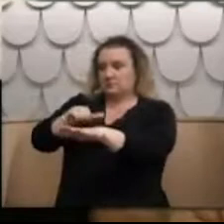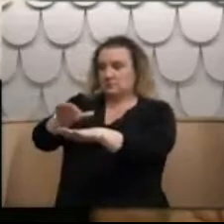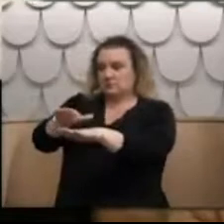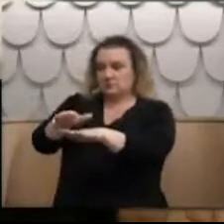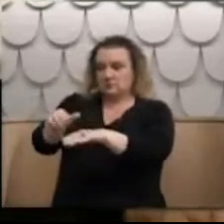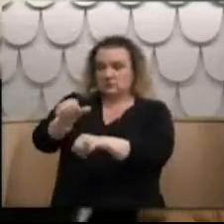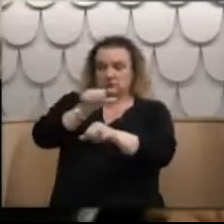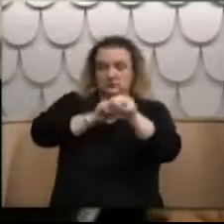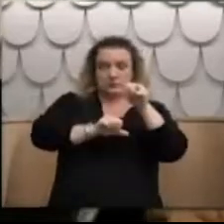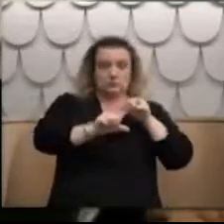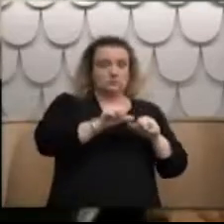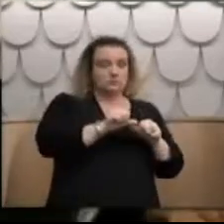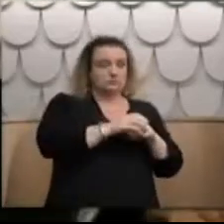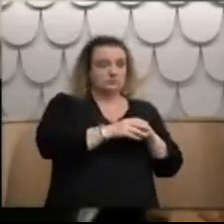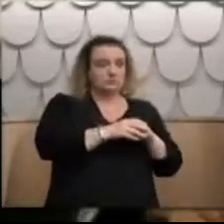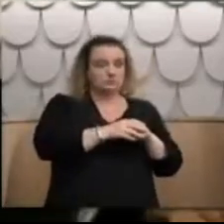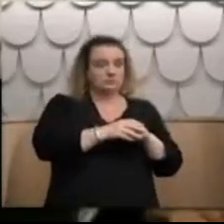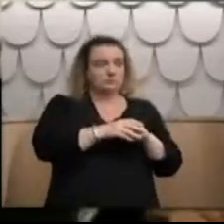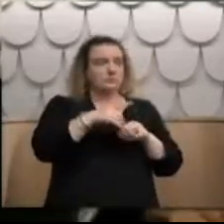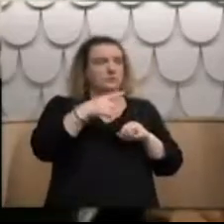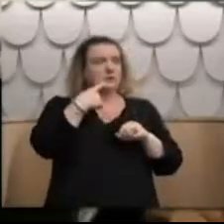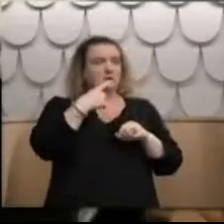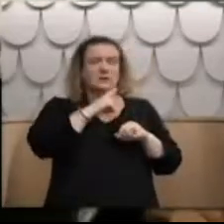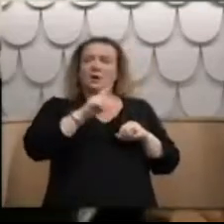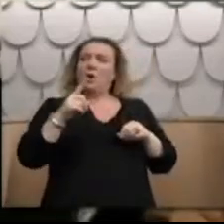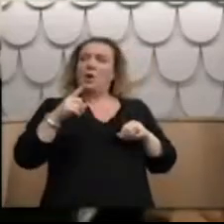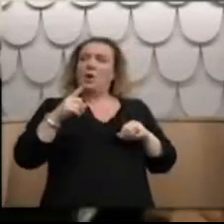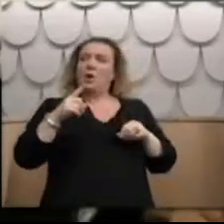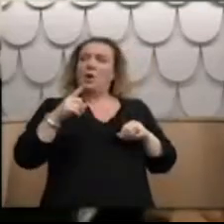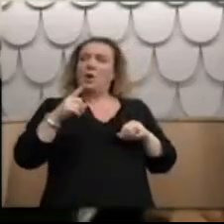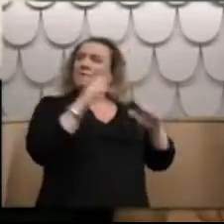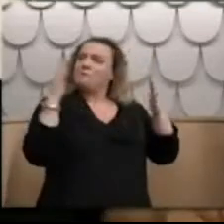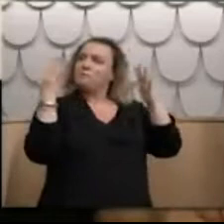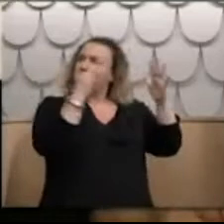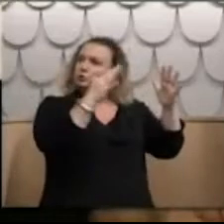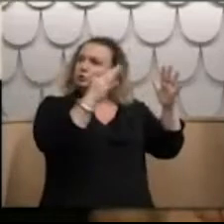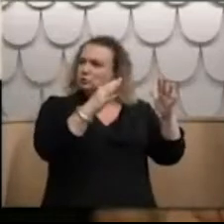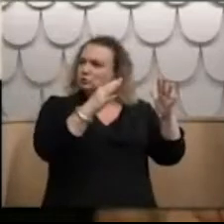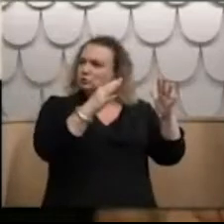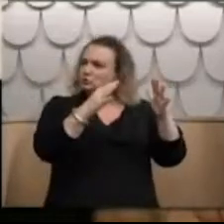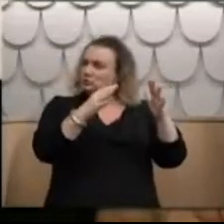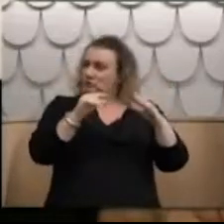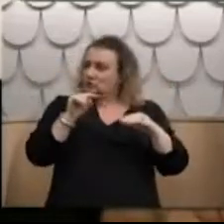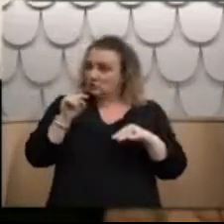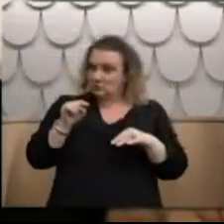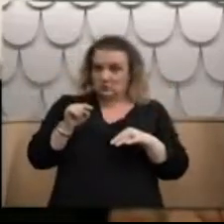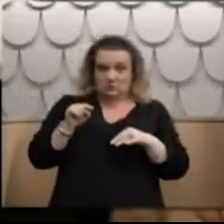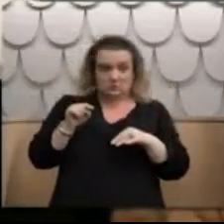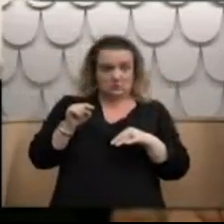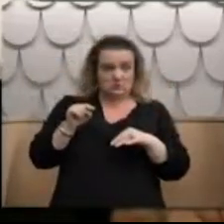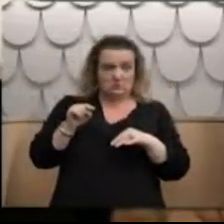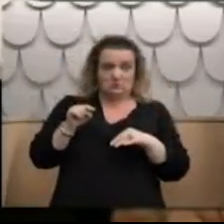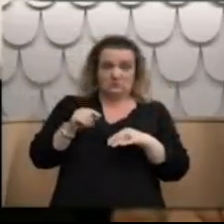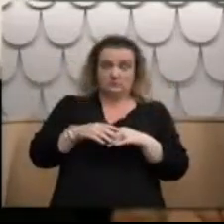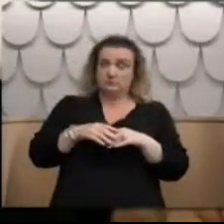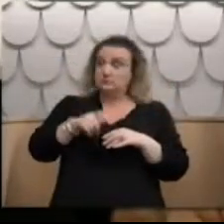go back to when you said you guys were going for a walk in the woods. Yeah, in the forest. Is that